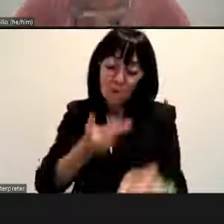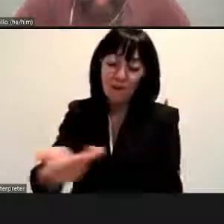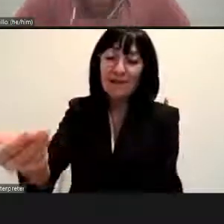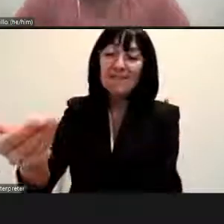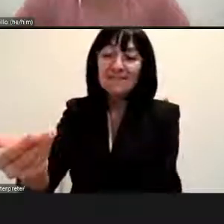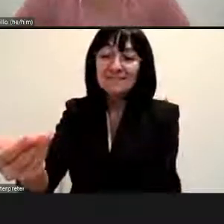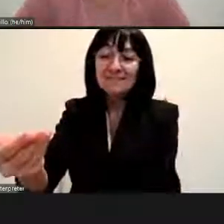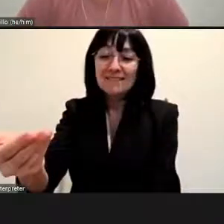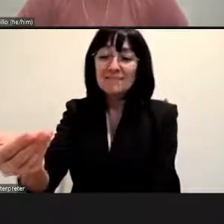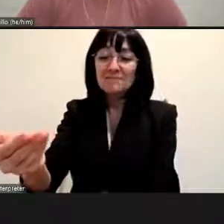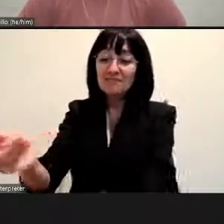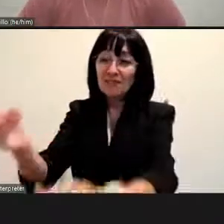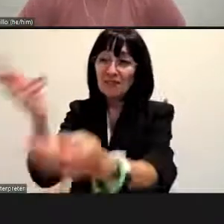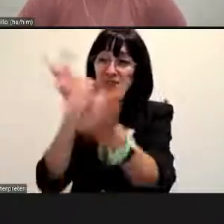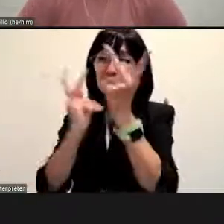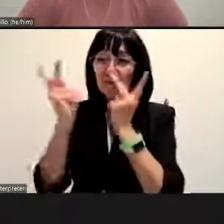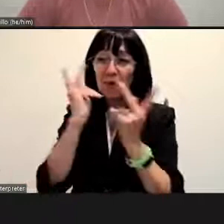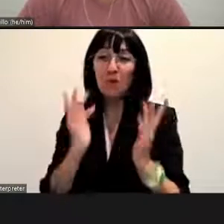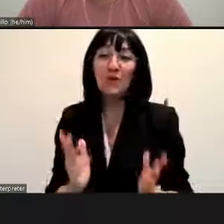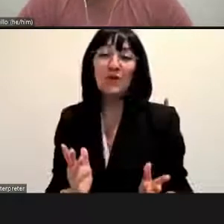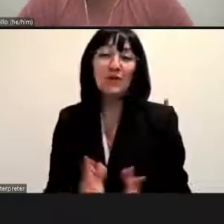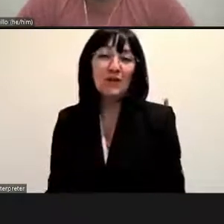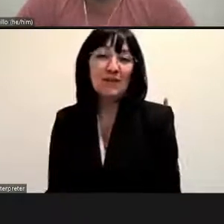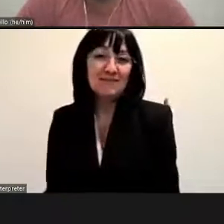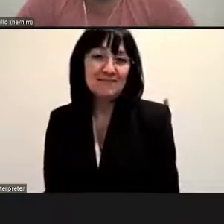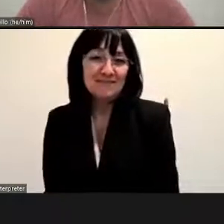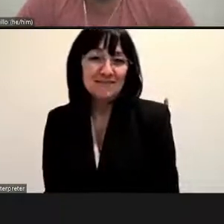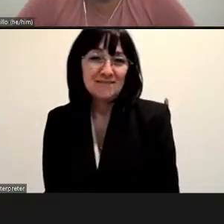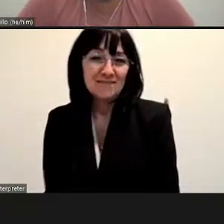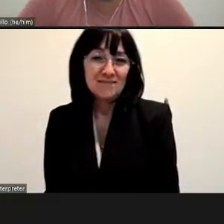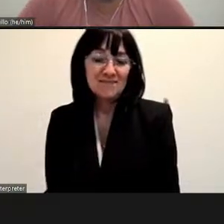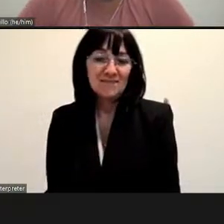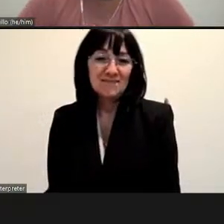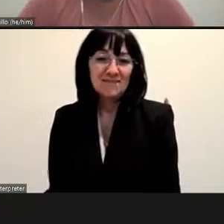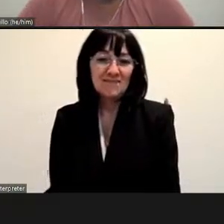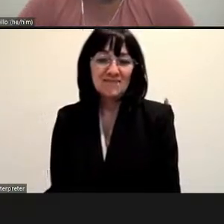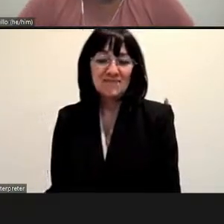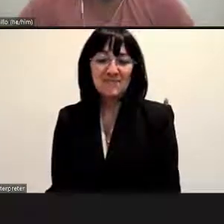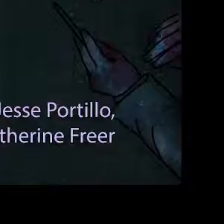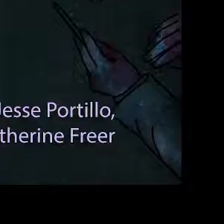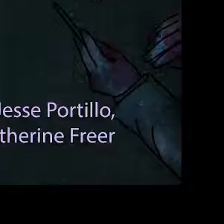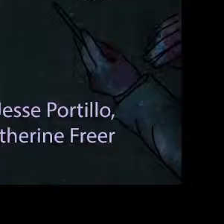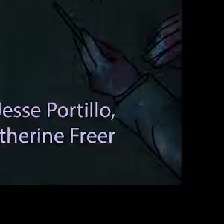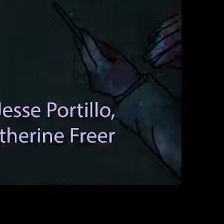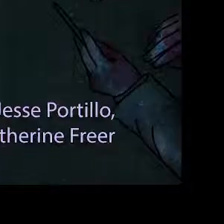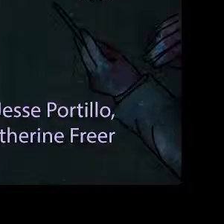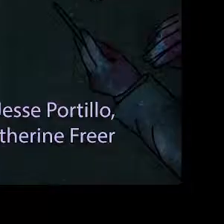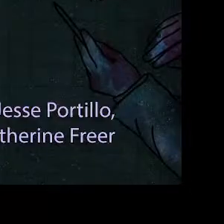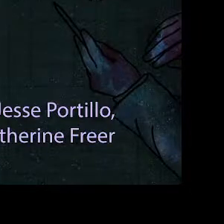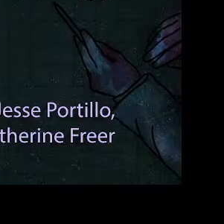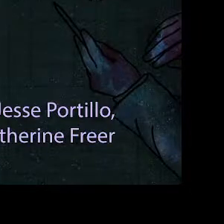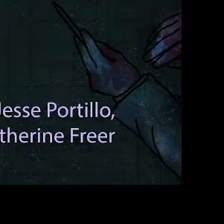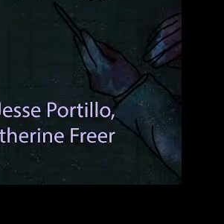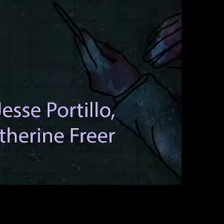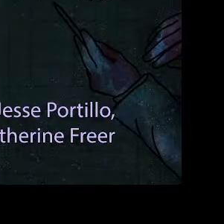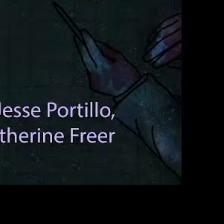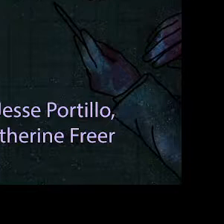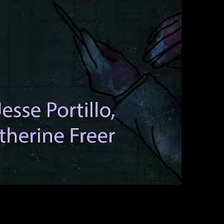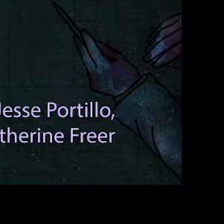Viewer. Everyone, thank you. Bye. Thanks for coming.